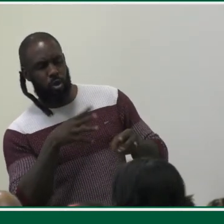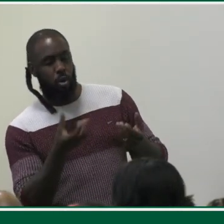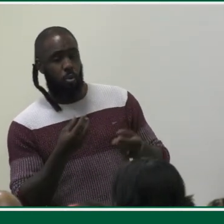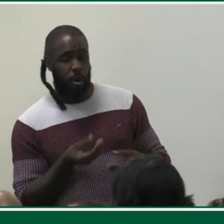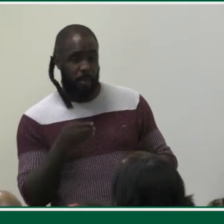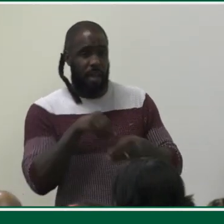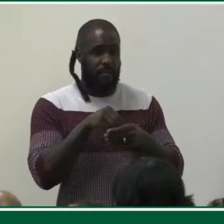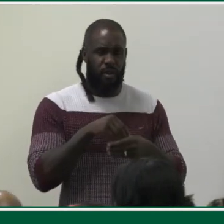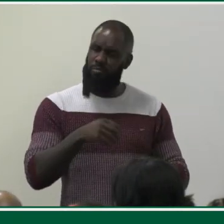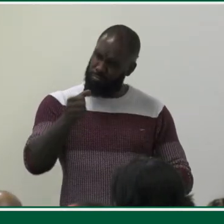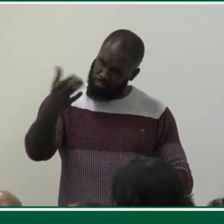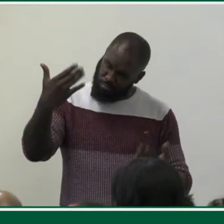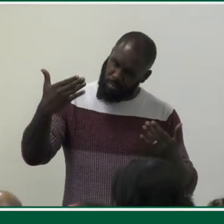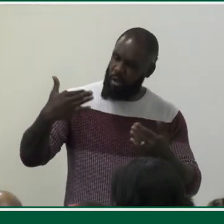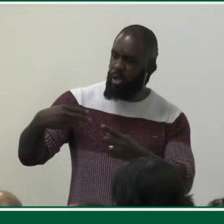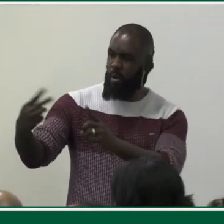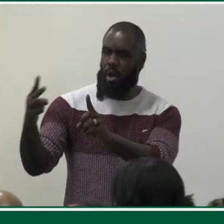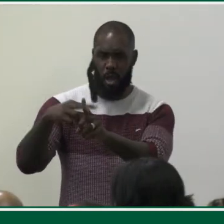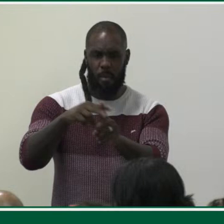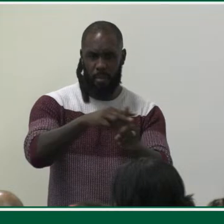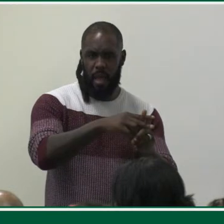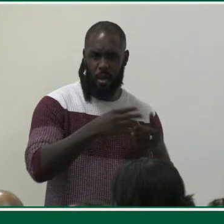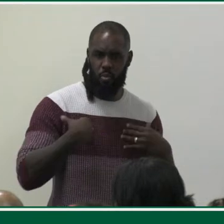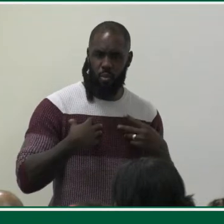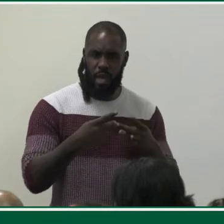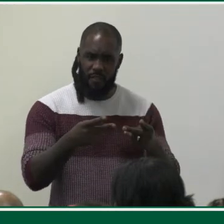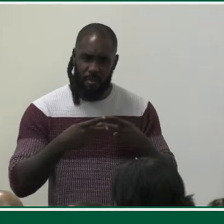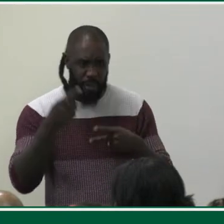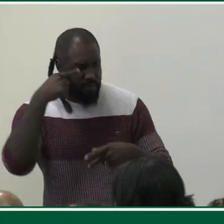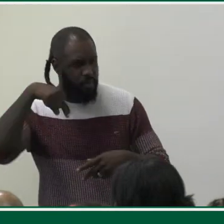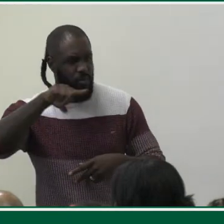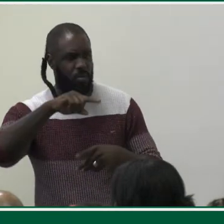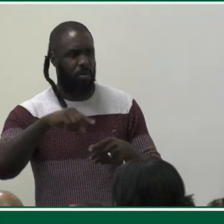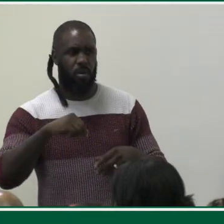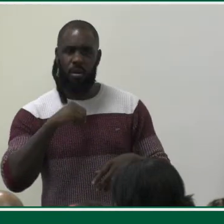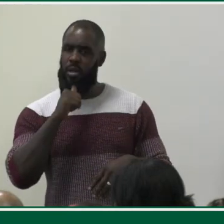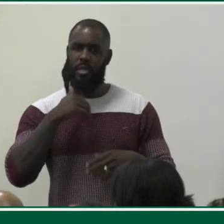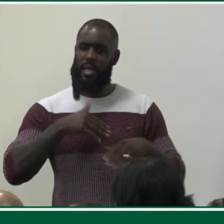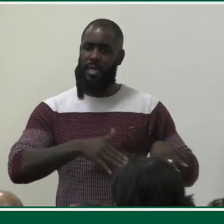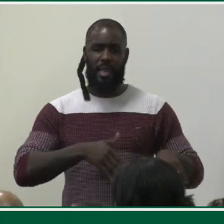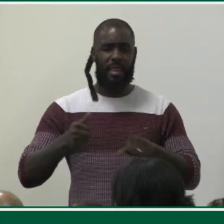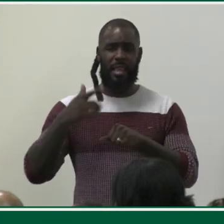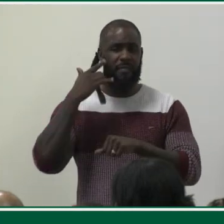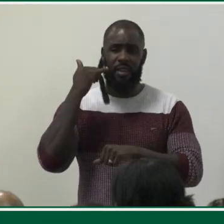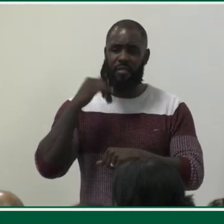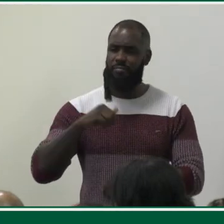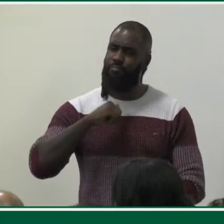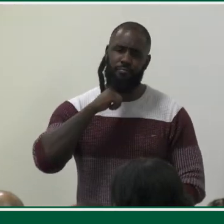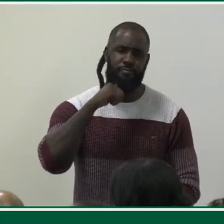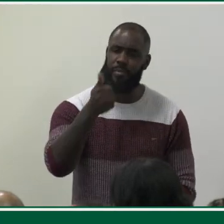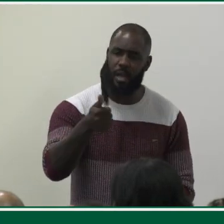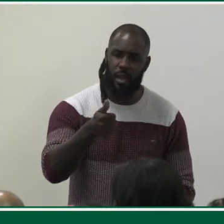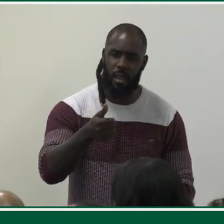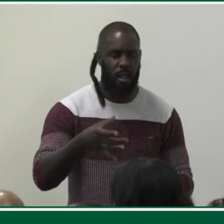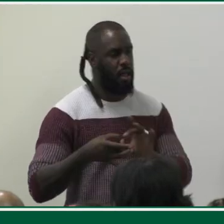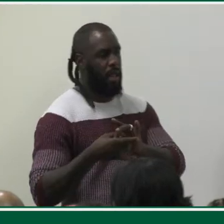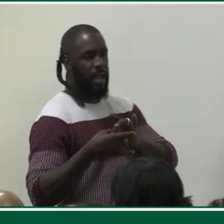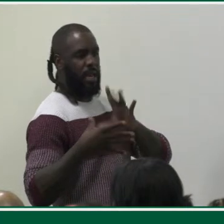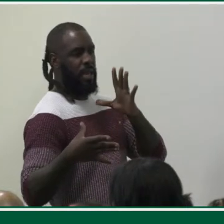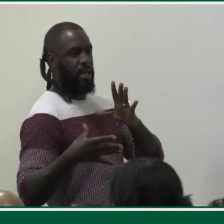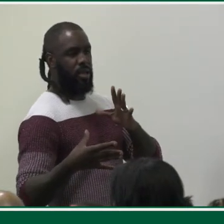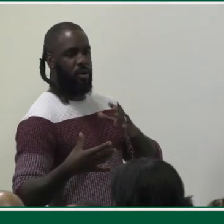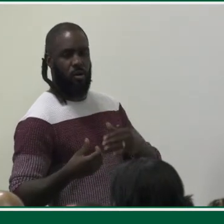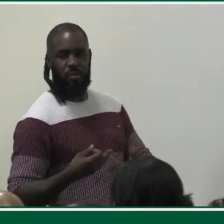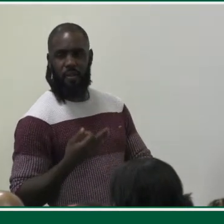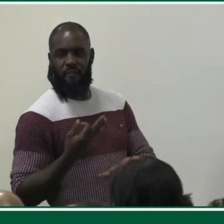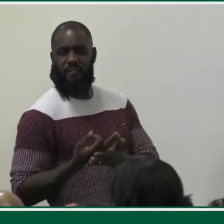them to apply. There is space for them. They do not need to leave the state of California and forfeit their California financial